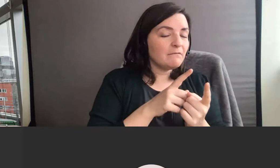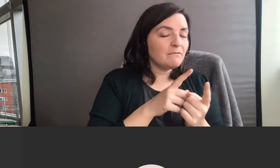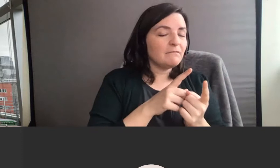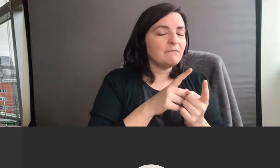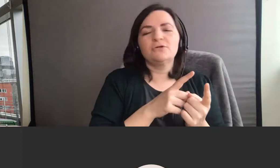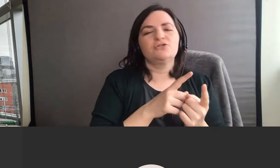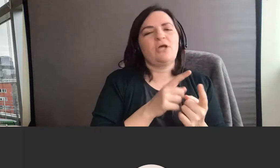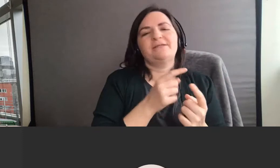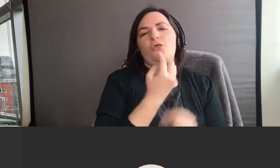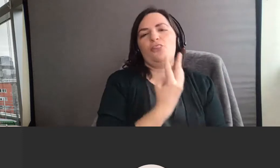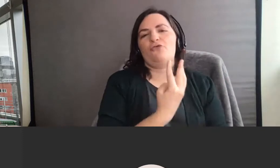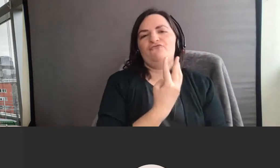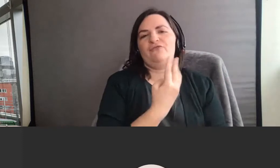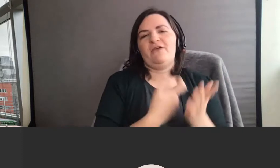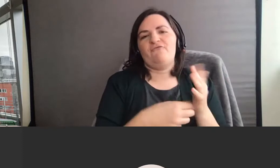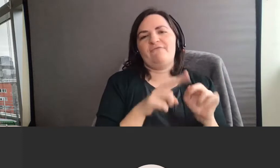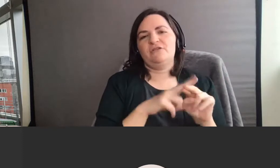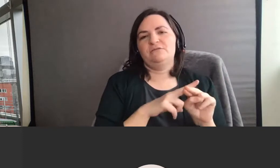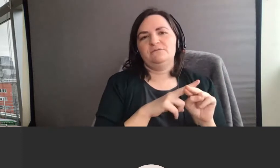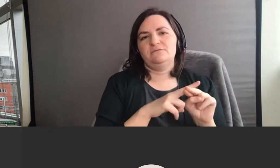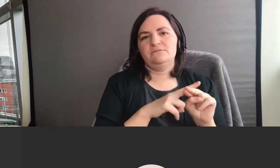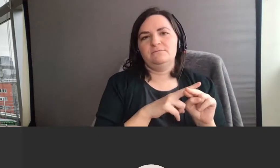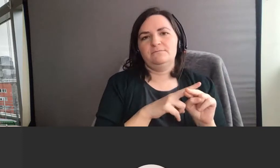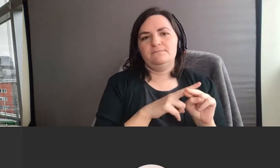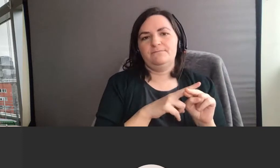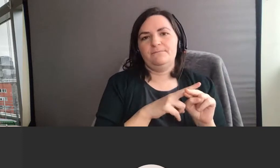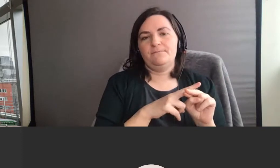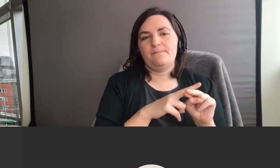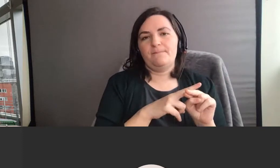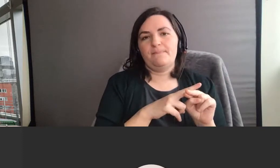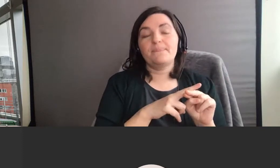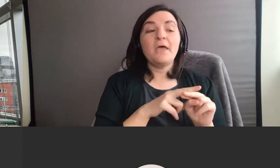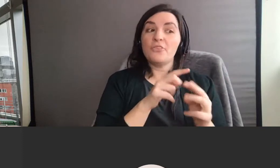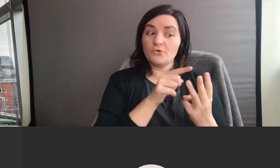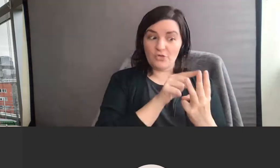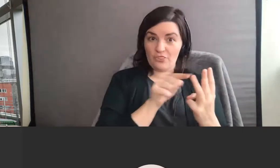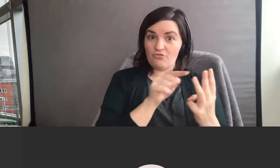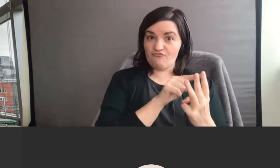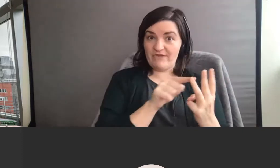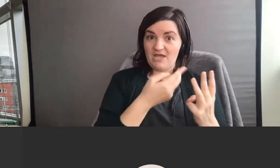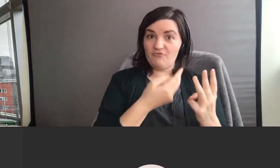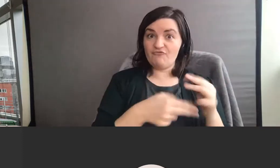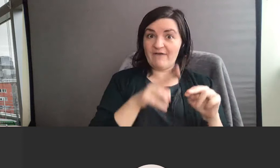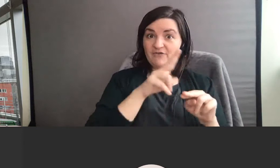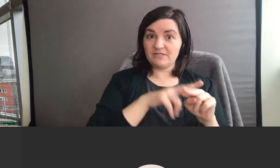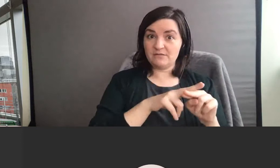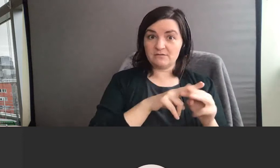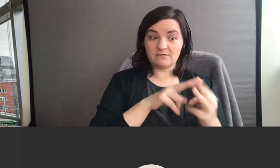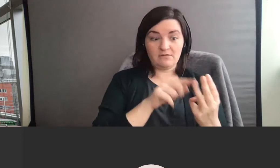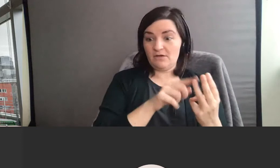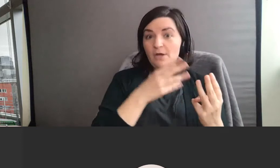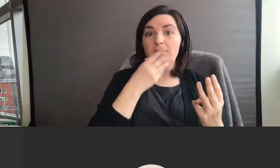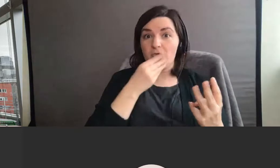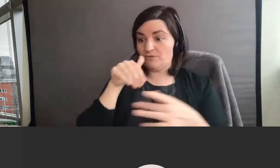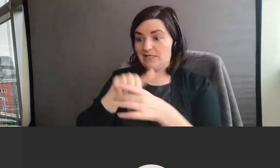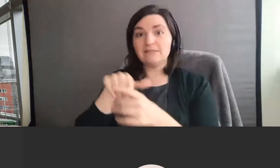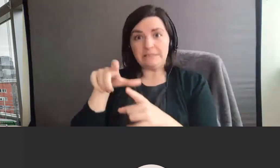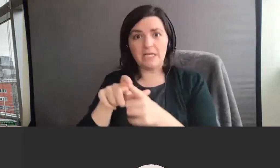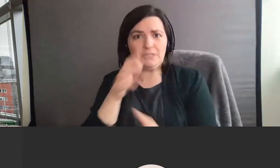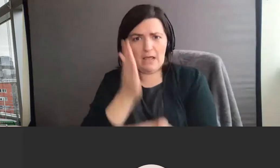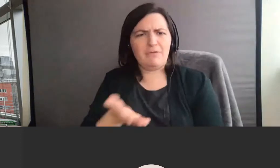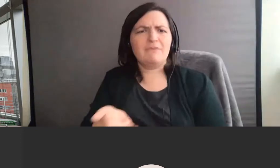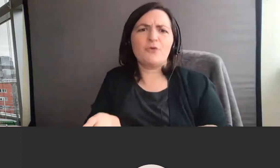the 3 references, and you can use those 3 sources beyond the Viva. But for the Viva, you've got to